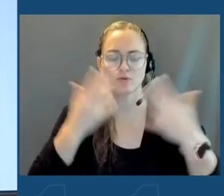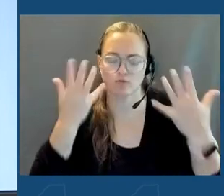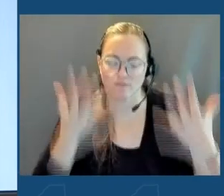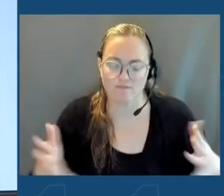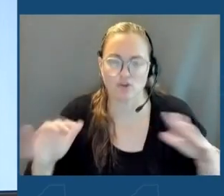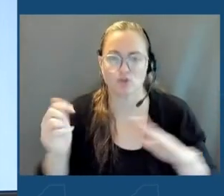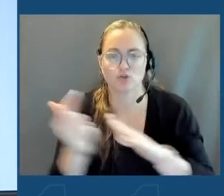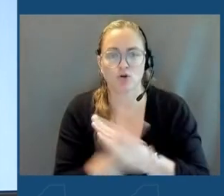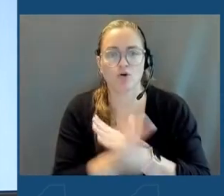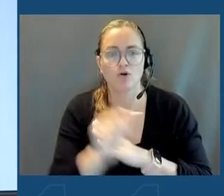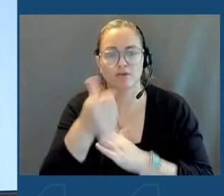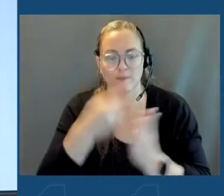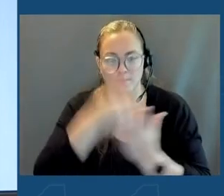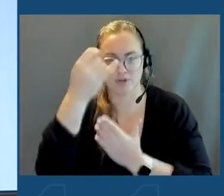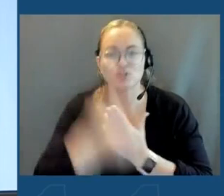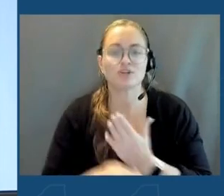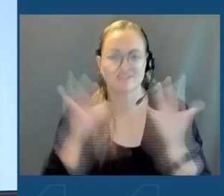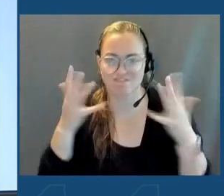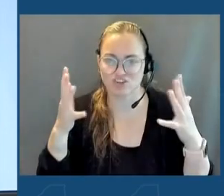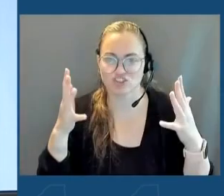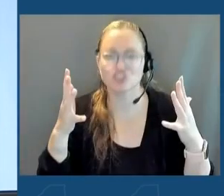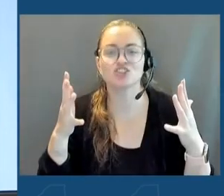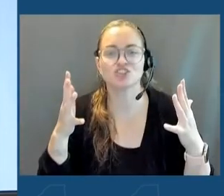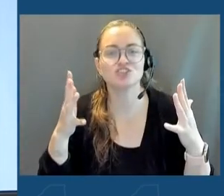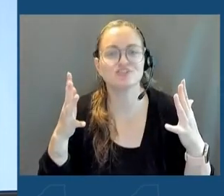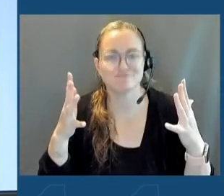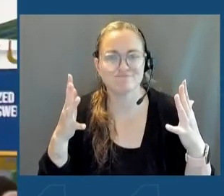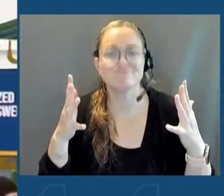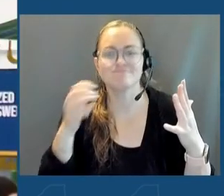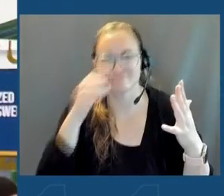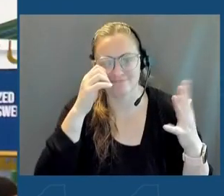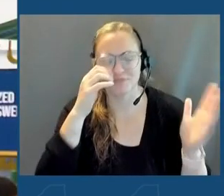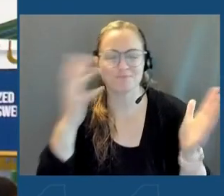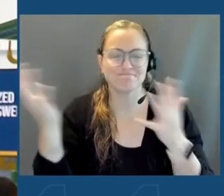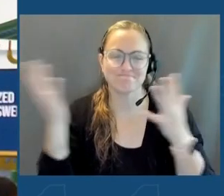all 10 projects. You did it here. Give yourselves a round of applause.